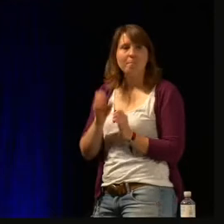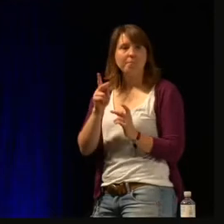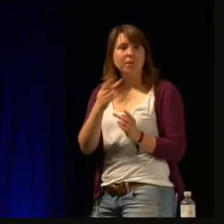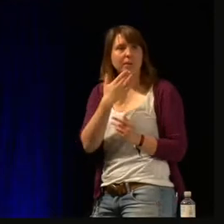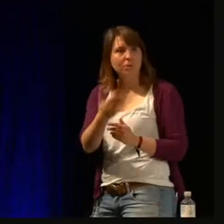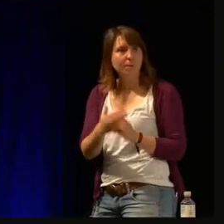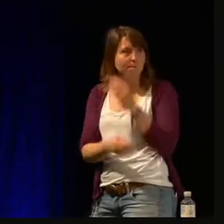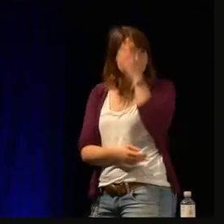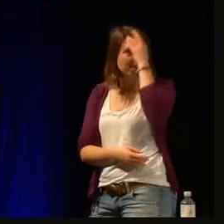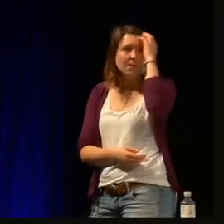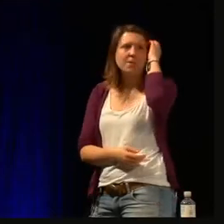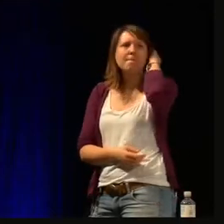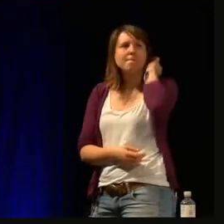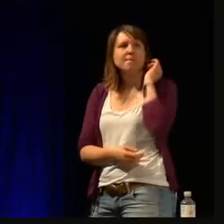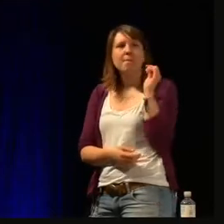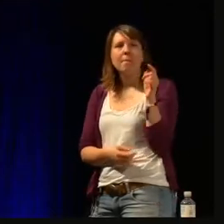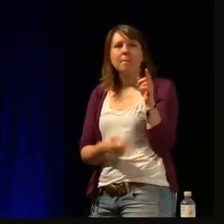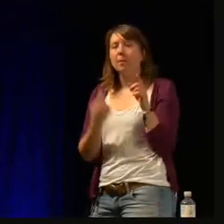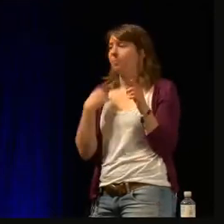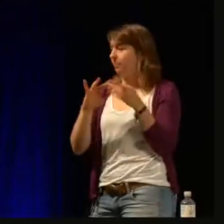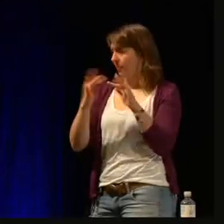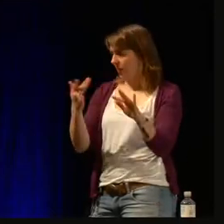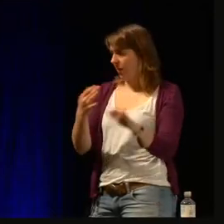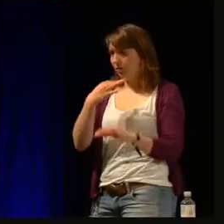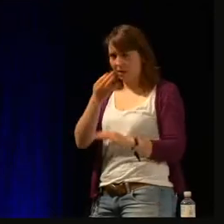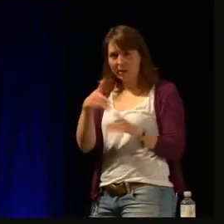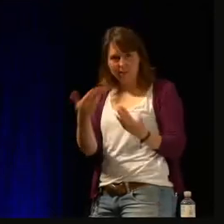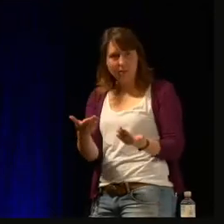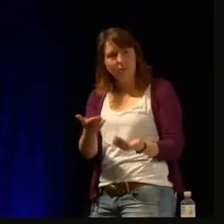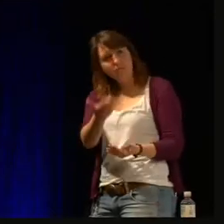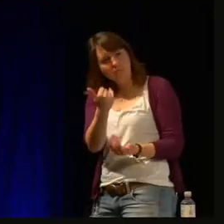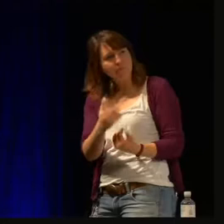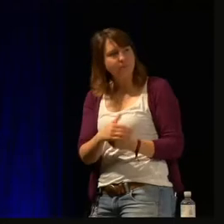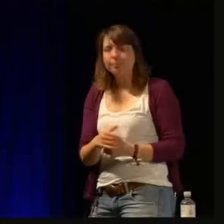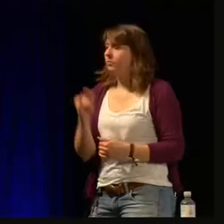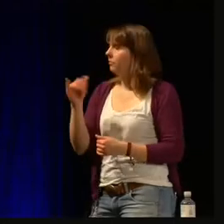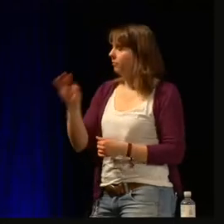get this out onto the street. There's a question from the IRC.